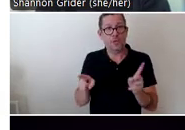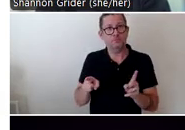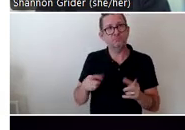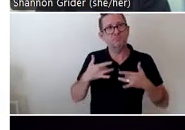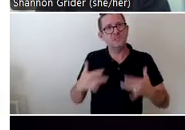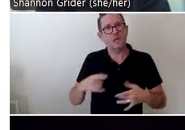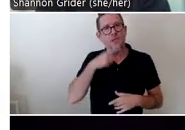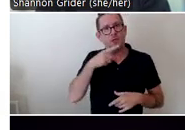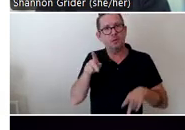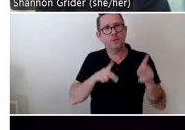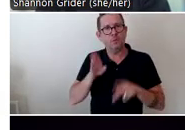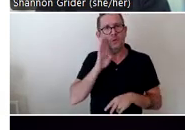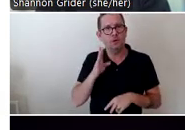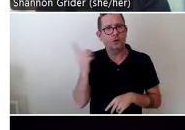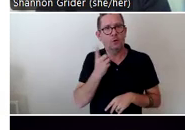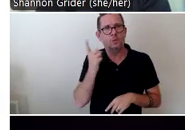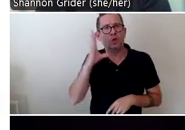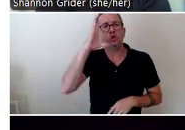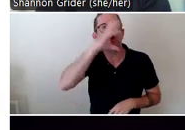When you don't provide an interpreter,